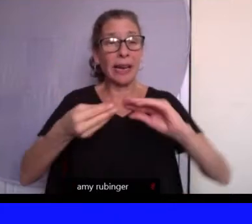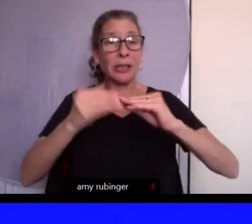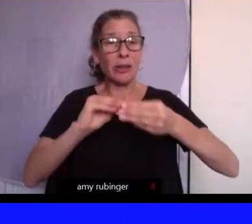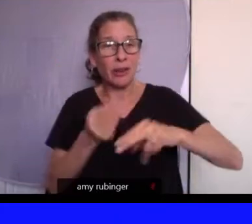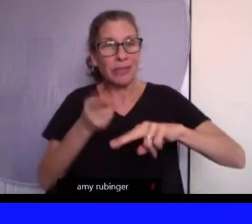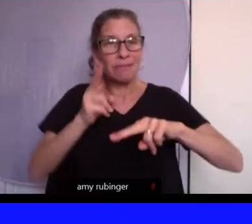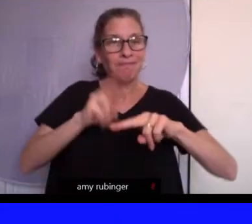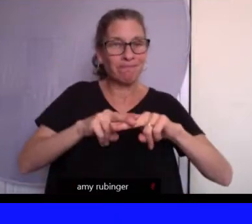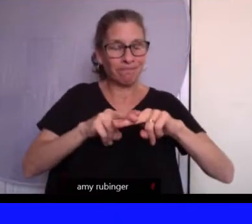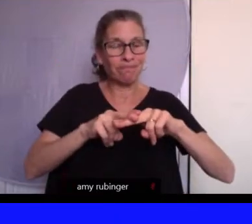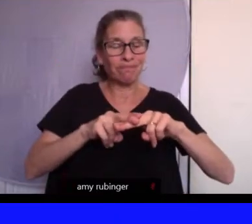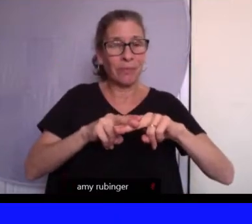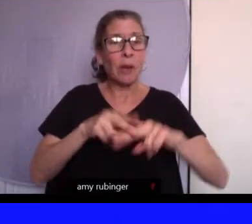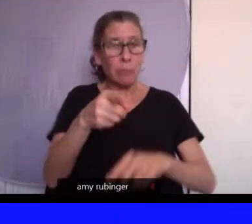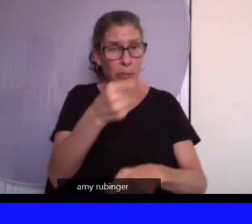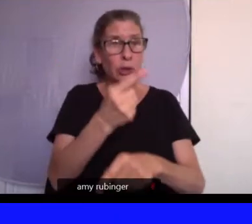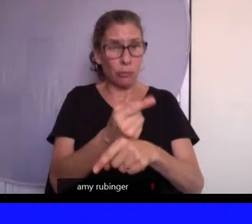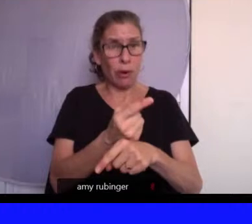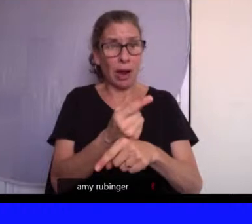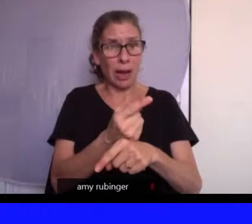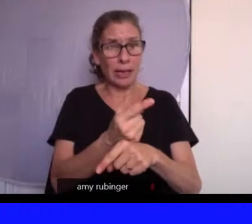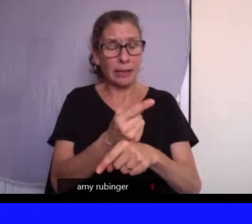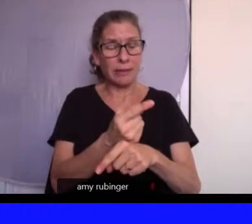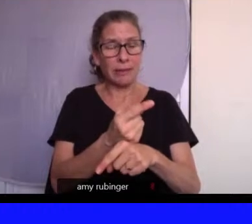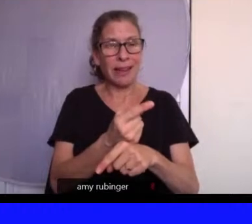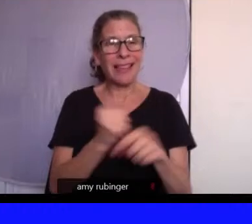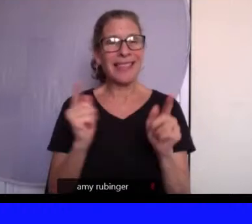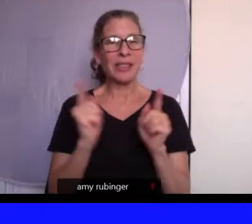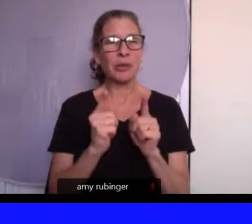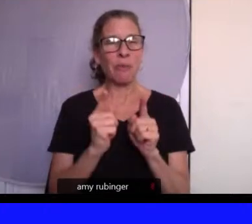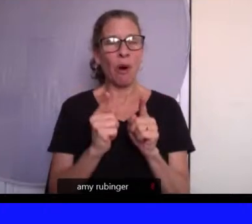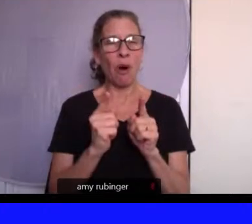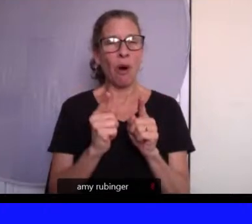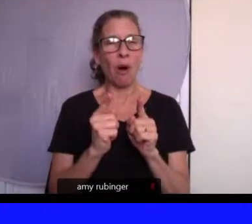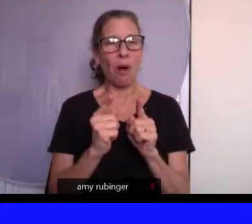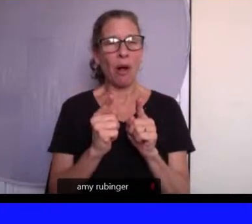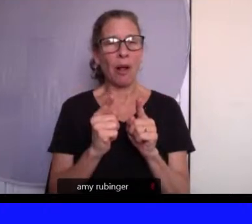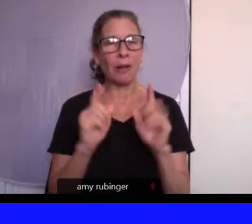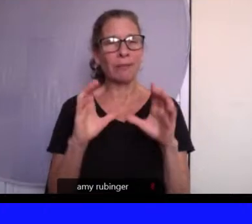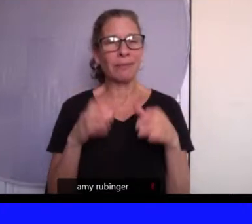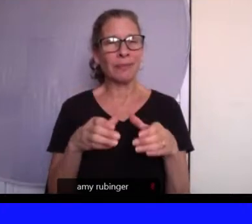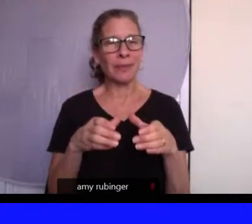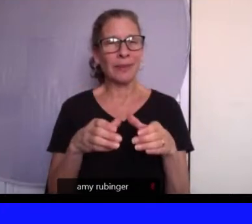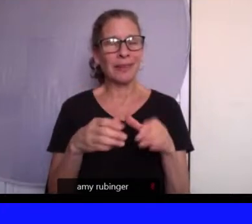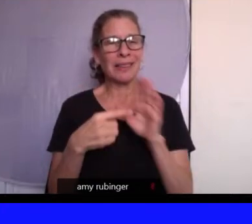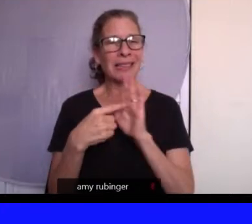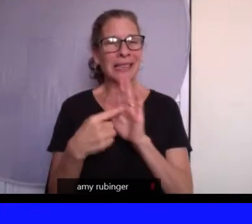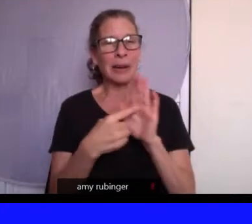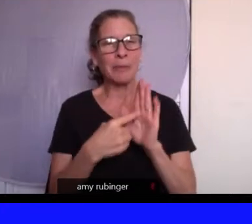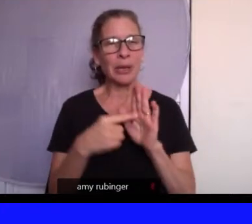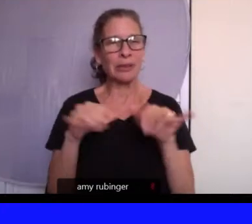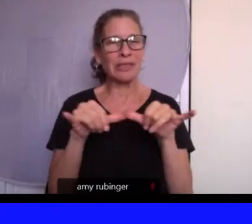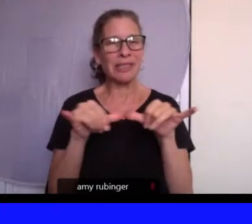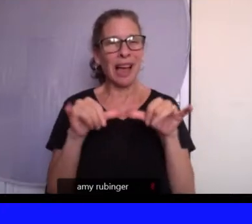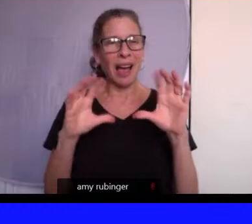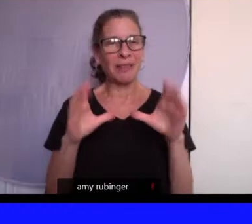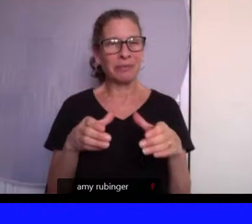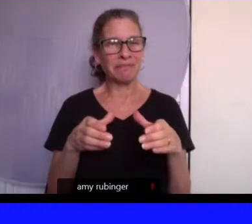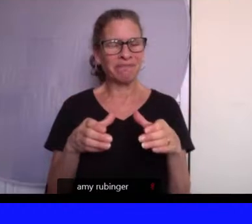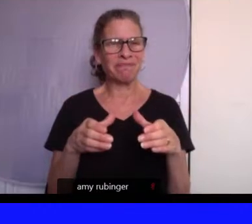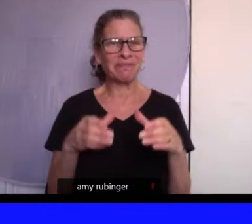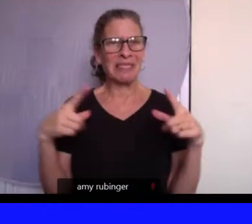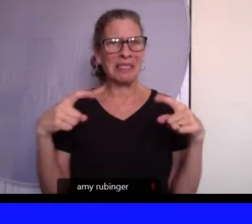we been utilizing that? How is that? How does that potentially impact? Yeah, I can take